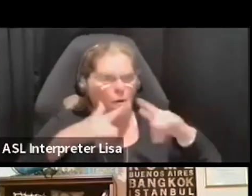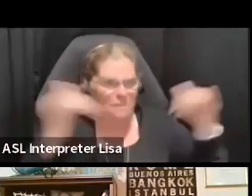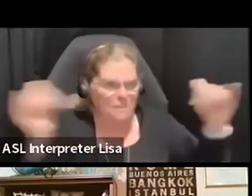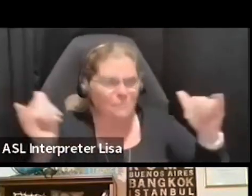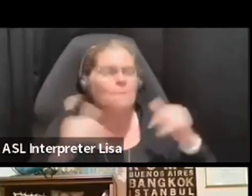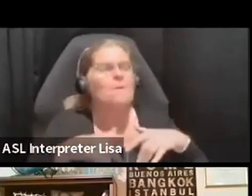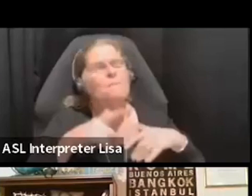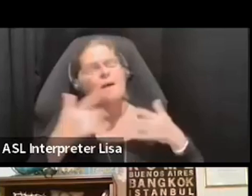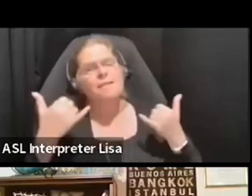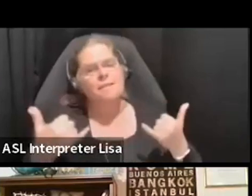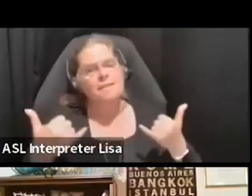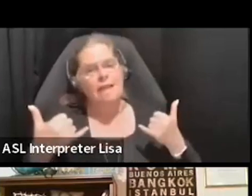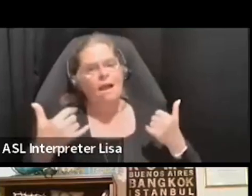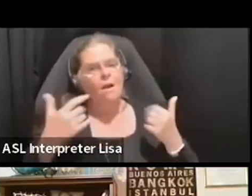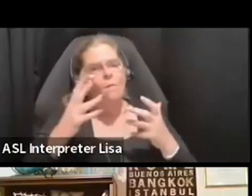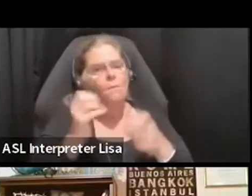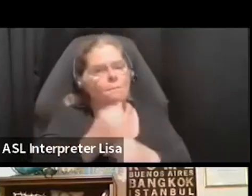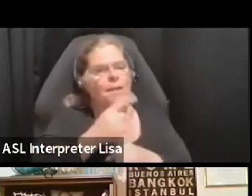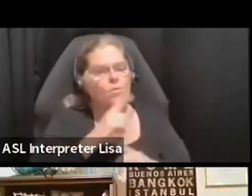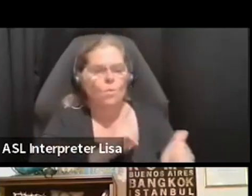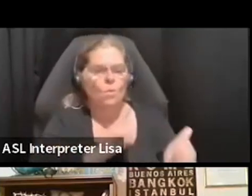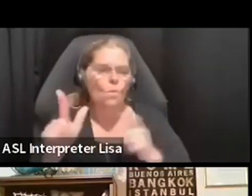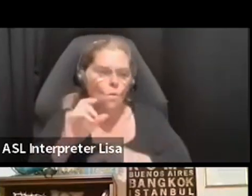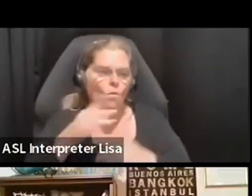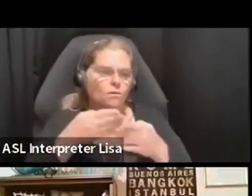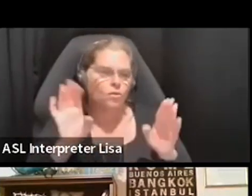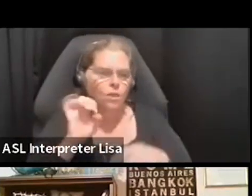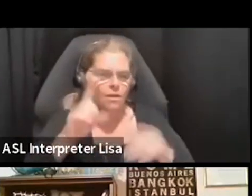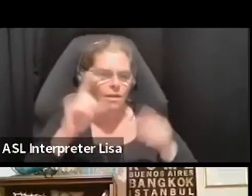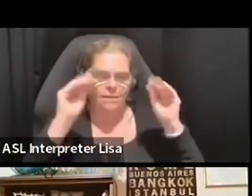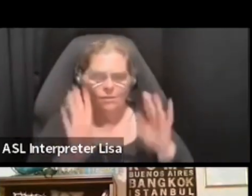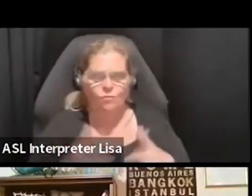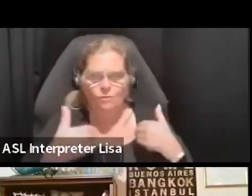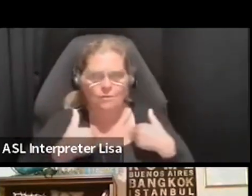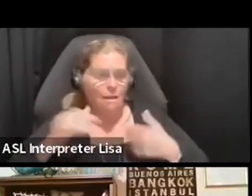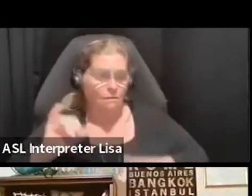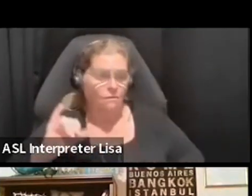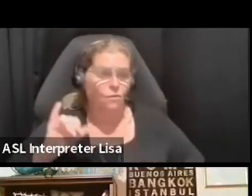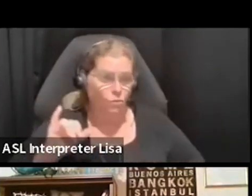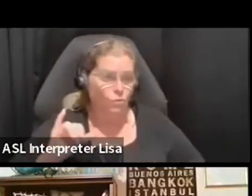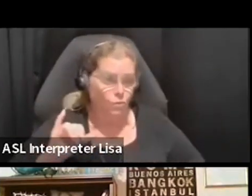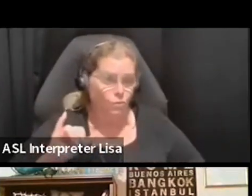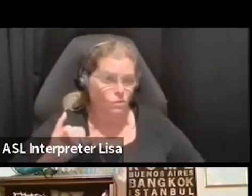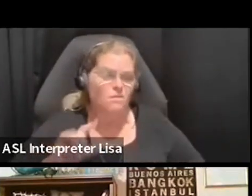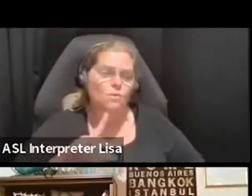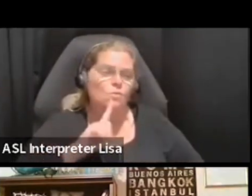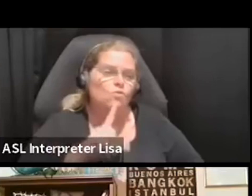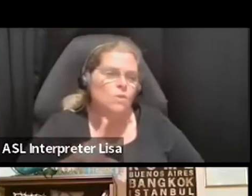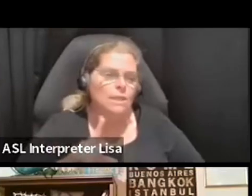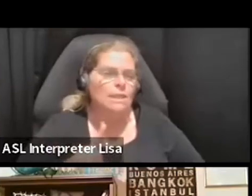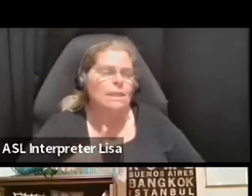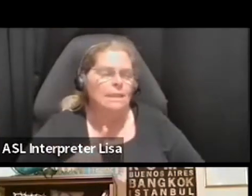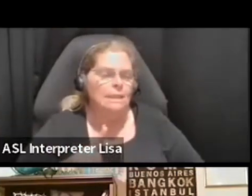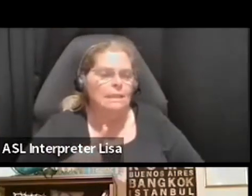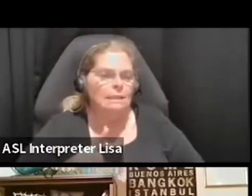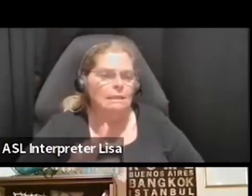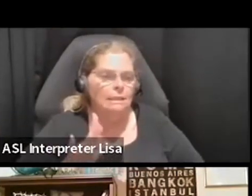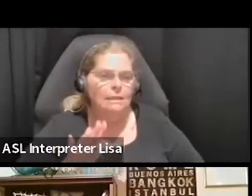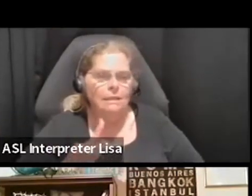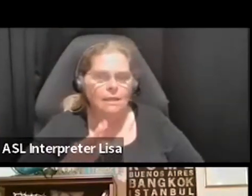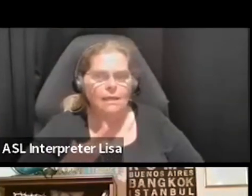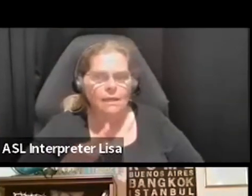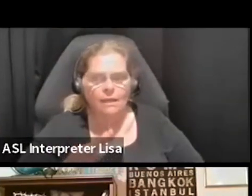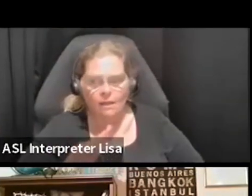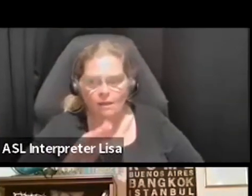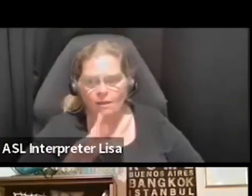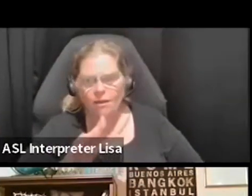are now making sure that all general ed teachers have it as well. So it's been really a foundational piece for us, and it gave us a common